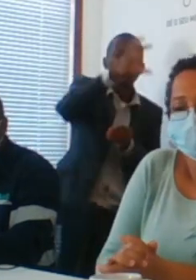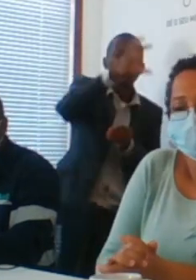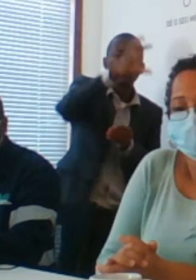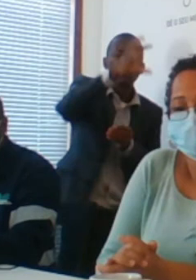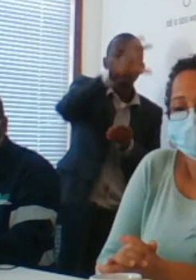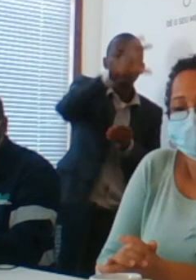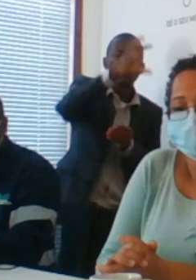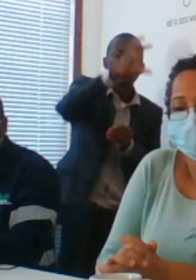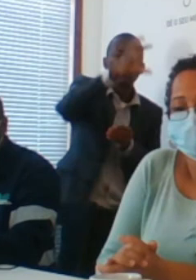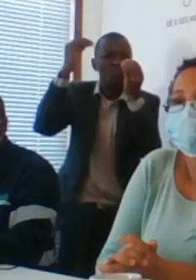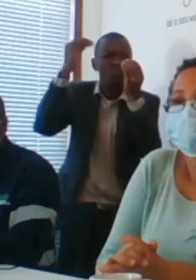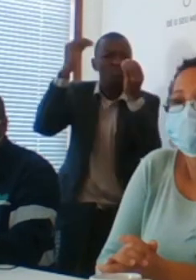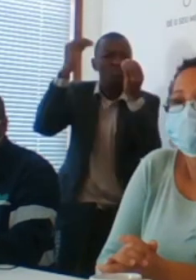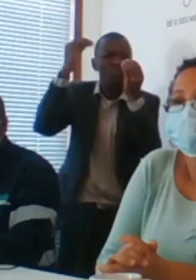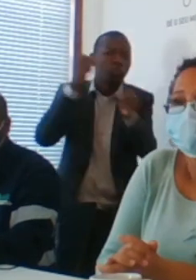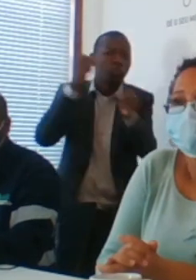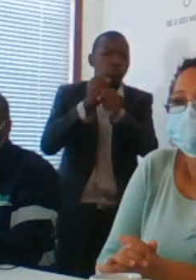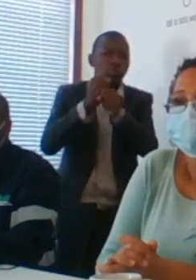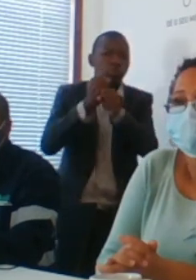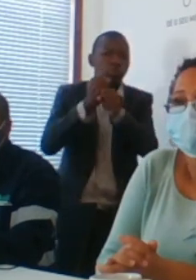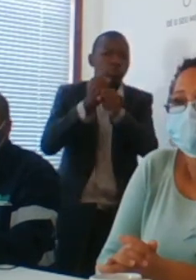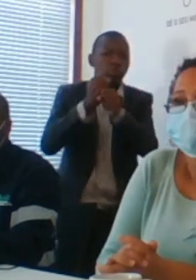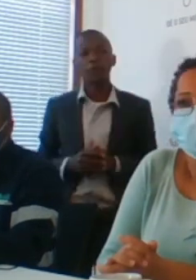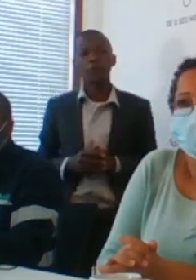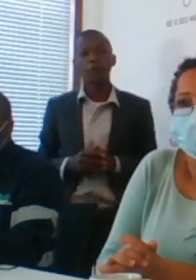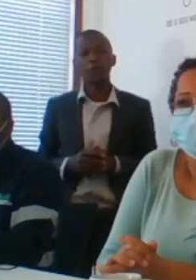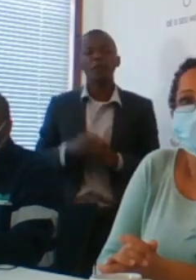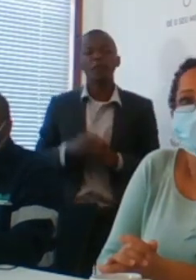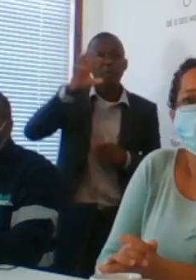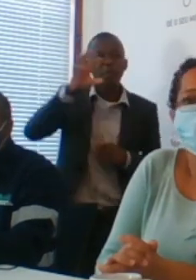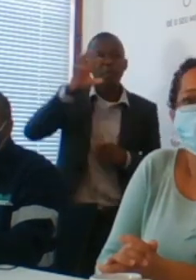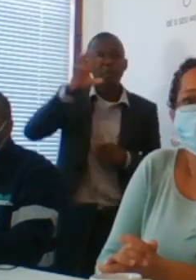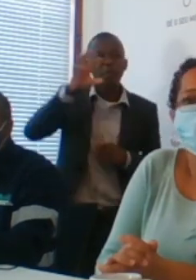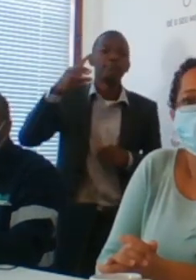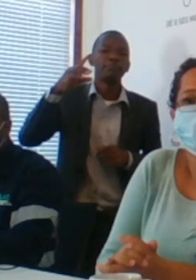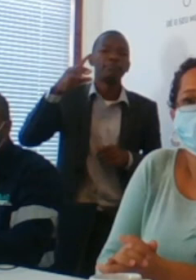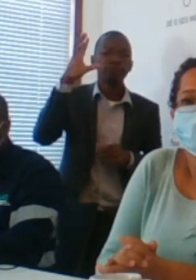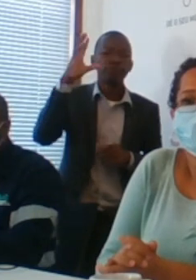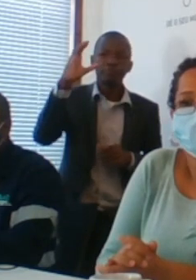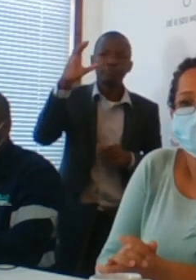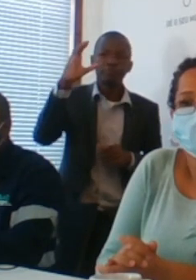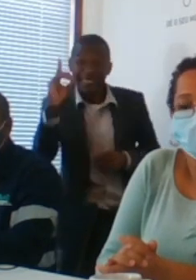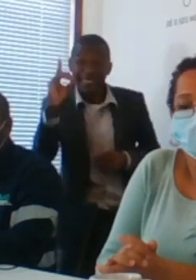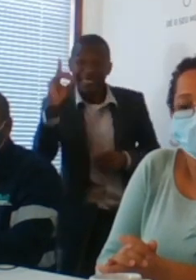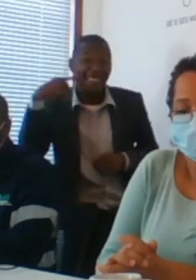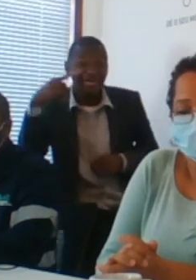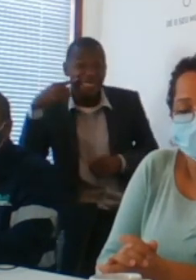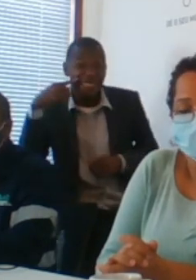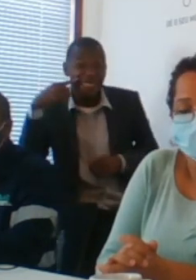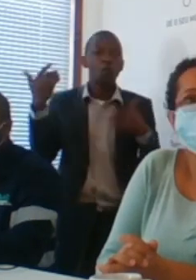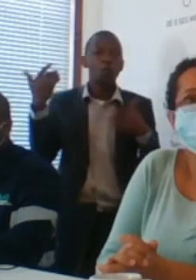and Tete, only in 3 provinces. The target group for this excellence course are mainly the